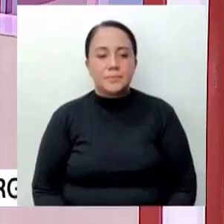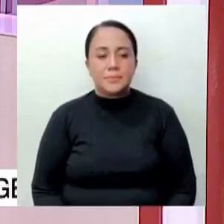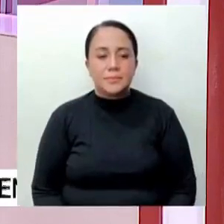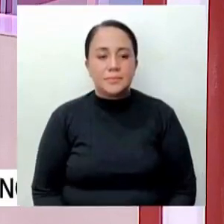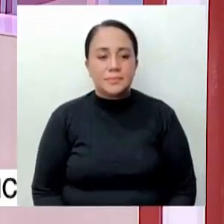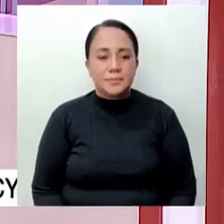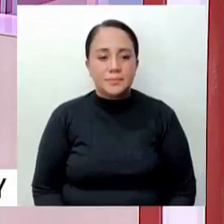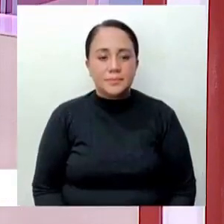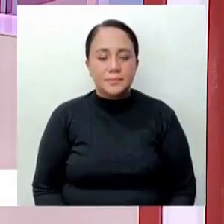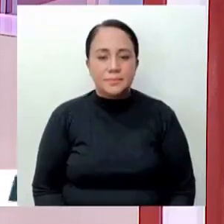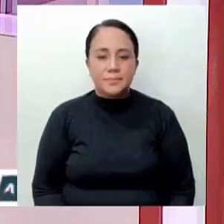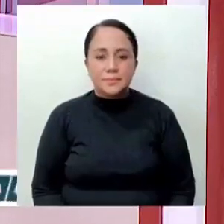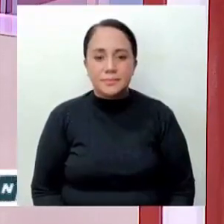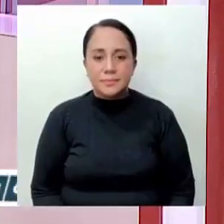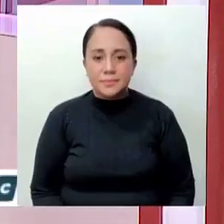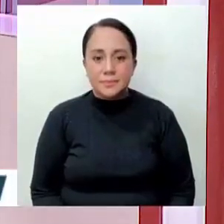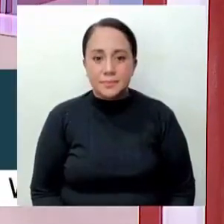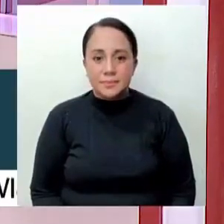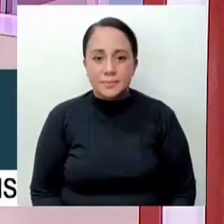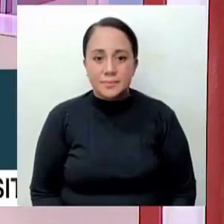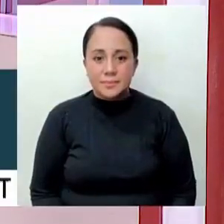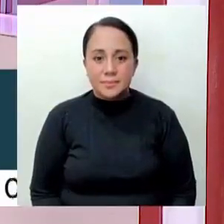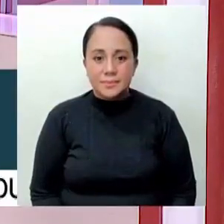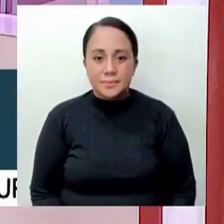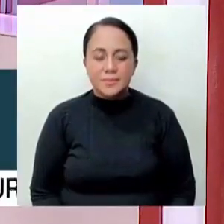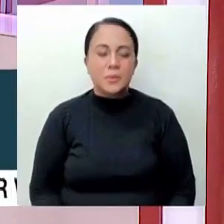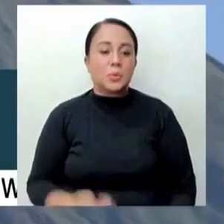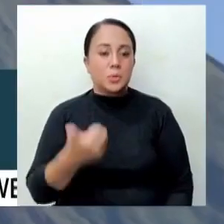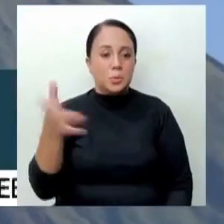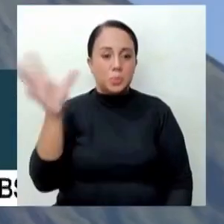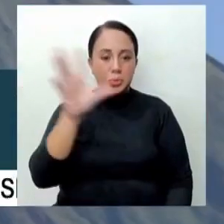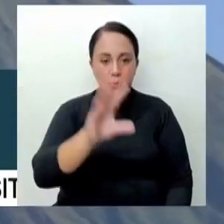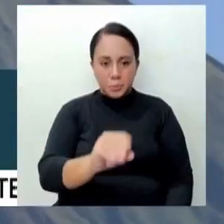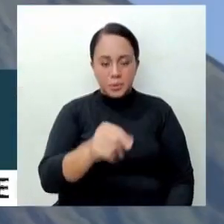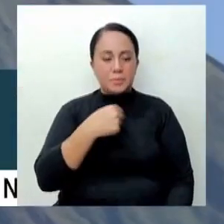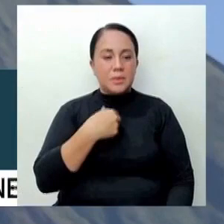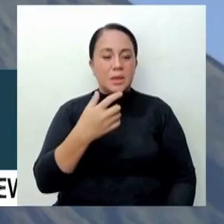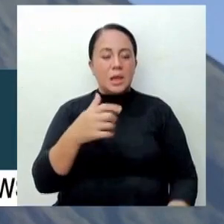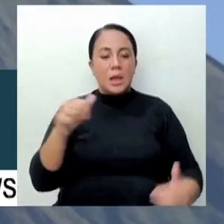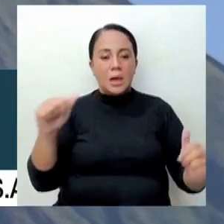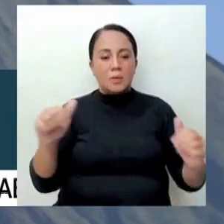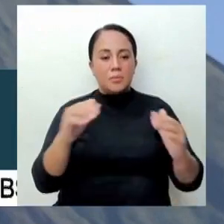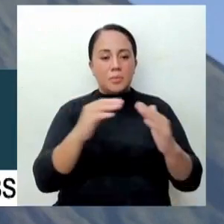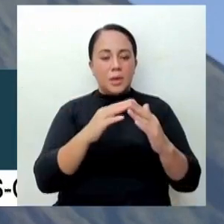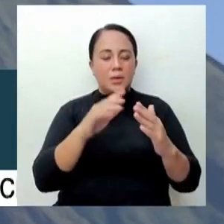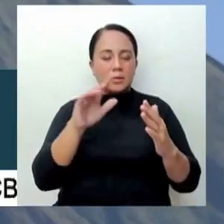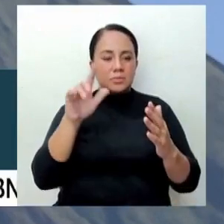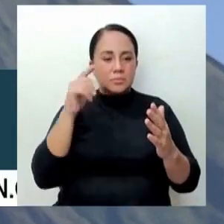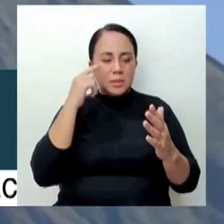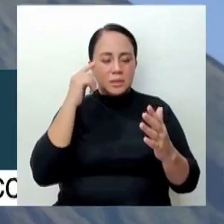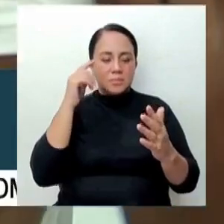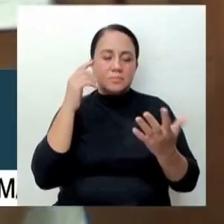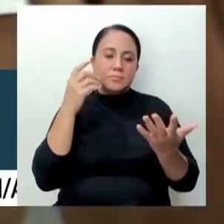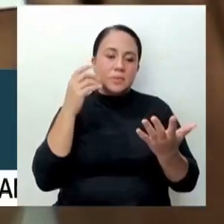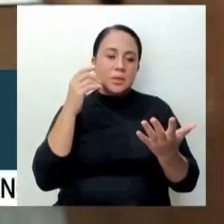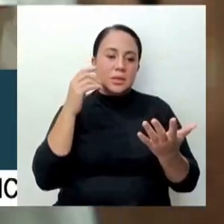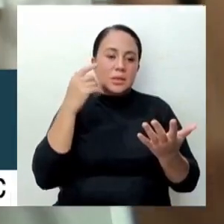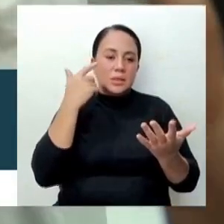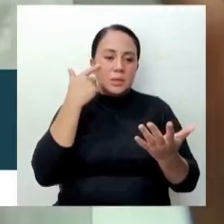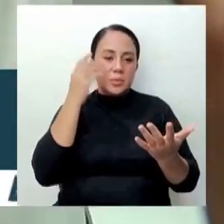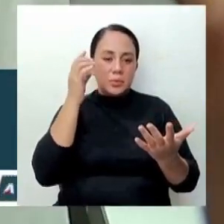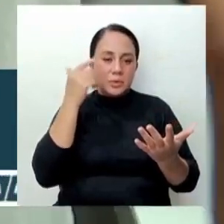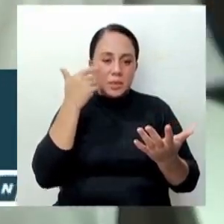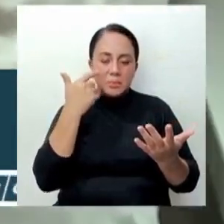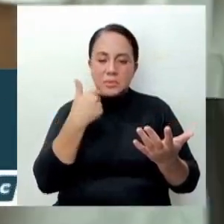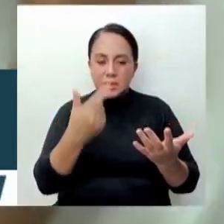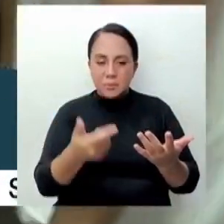Jose, what more can you tell us? Good afternoon, Carmina. Albay Governor Edsel Greco Lagman inspected yesterday the evacuation centers